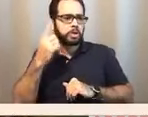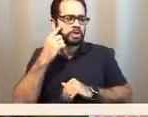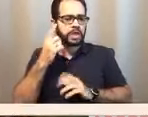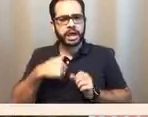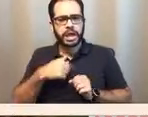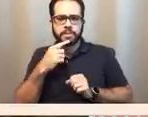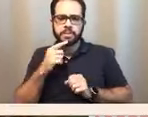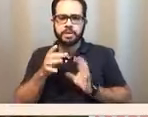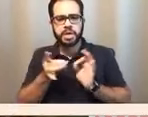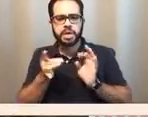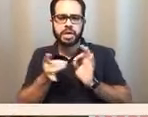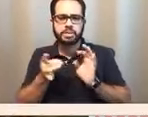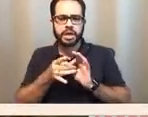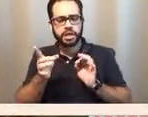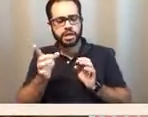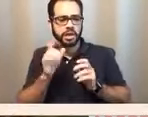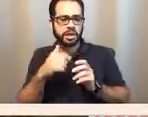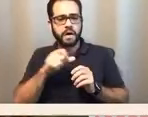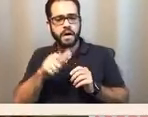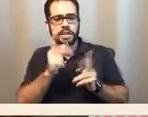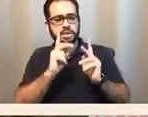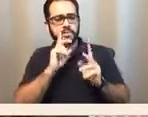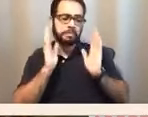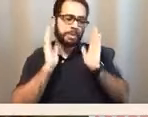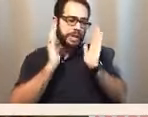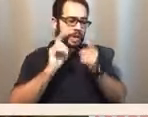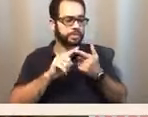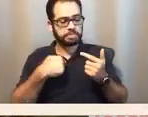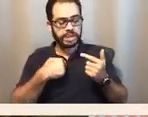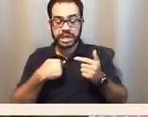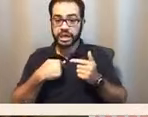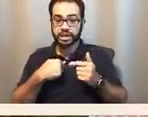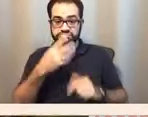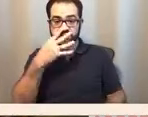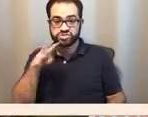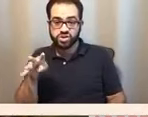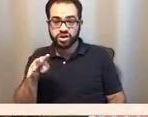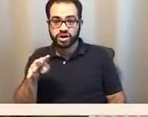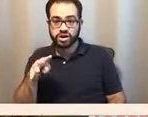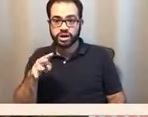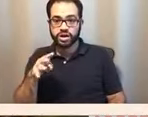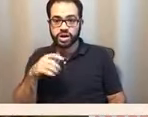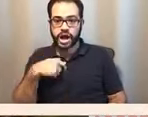everybody else their time, but when it comes down to me, I'm on an egg timer.